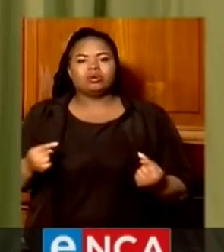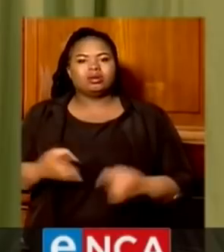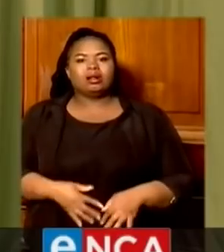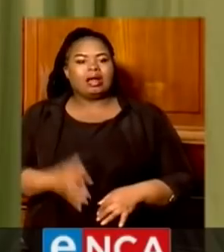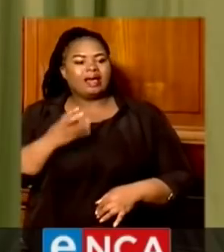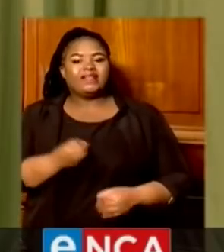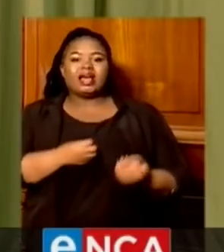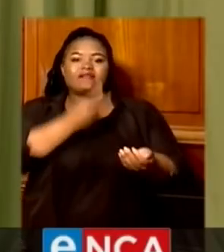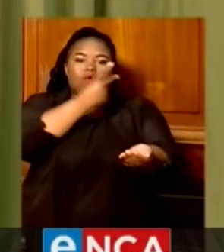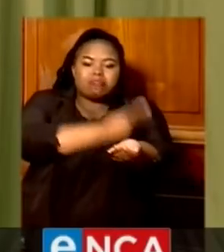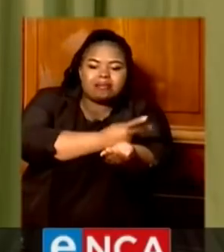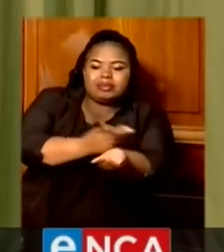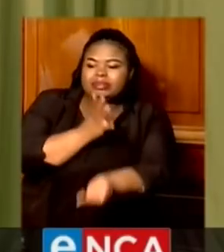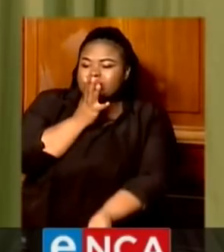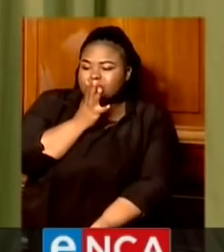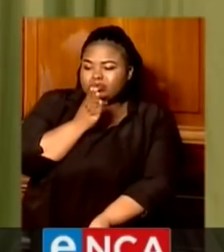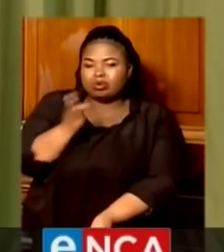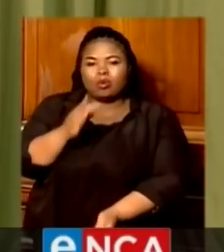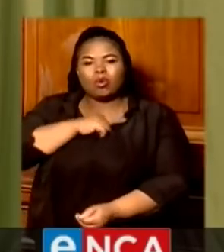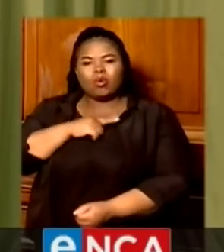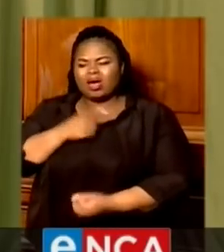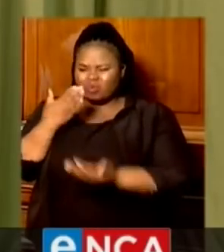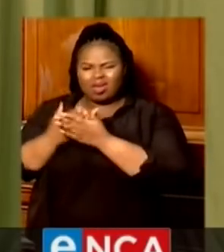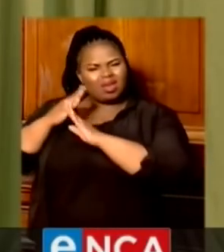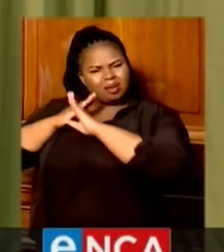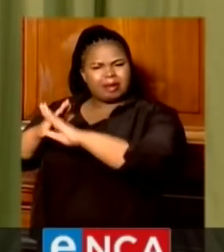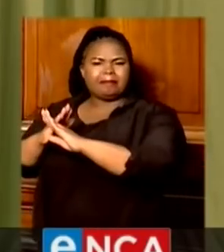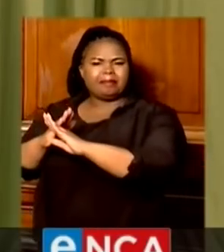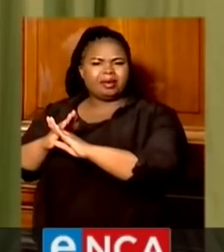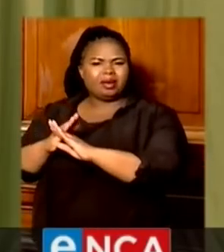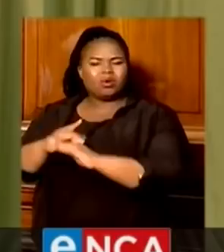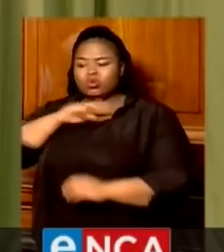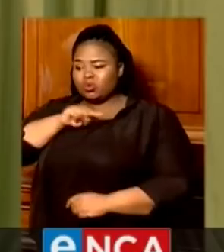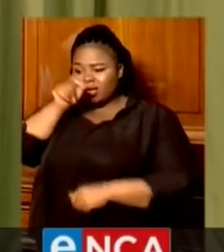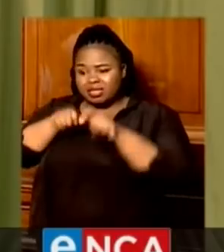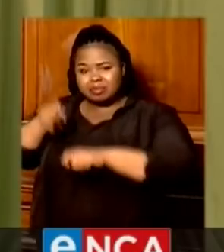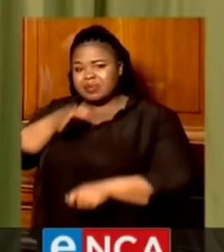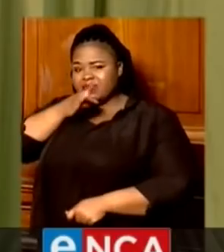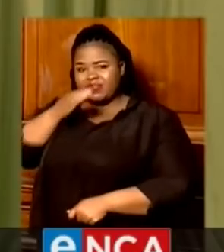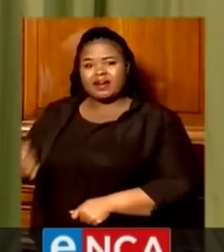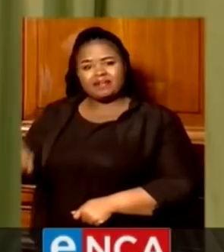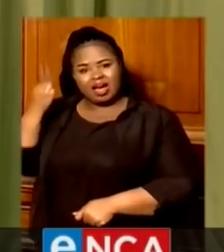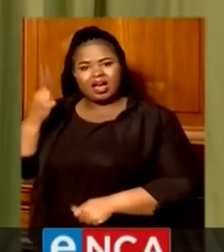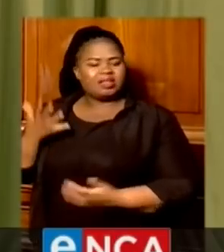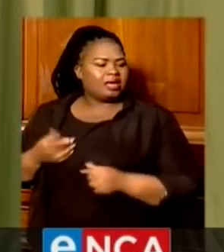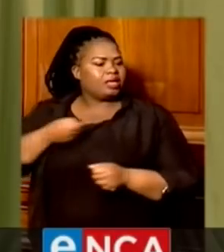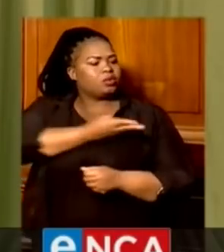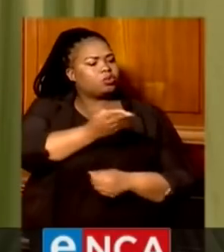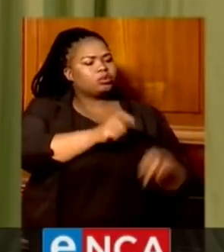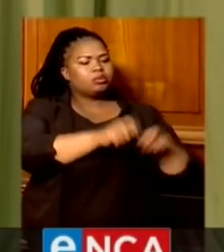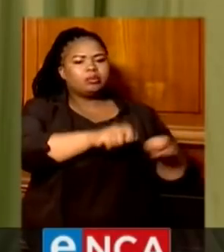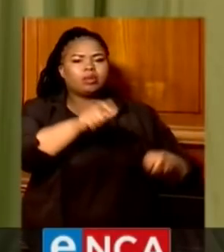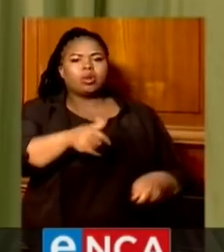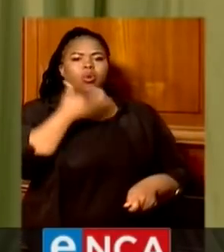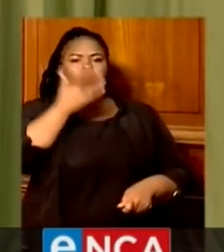that's completely preventable and avoidable as the consumption of alcohol, and then end up with the lives of